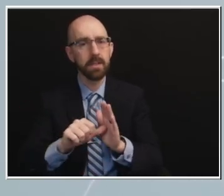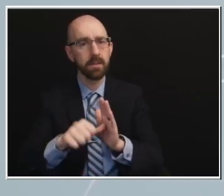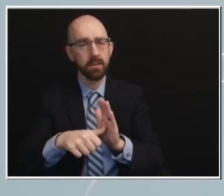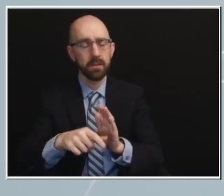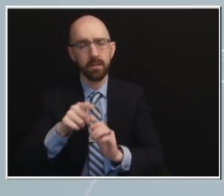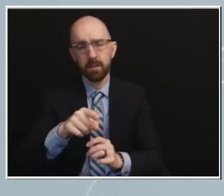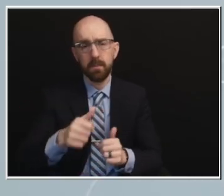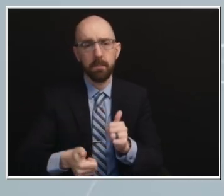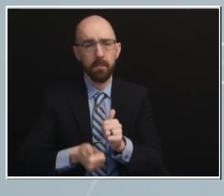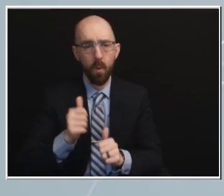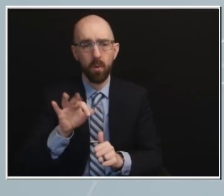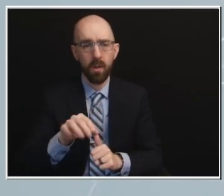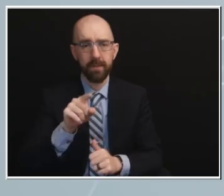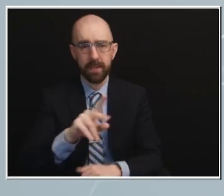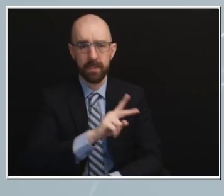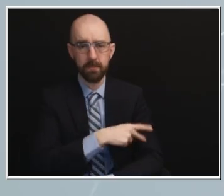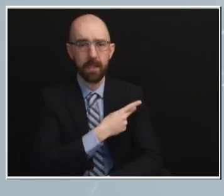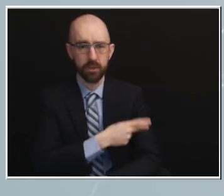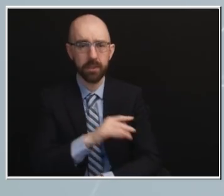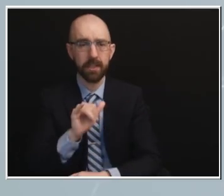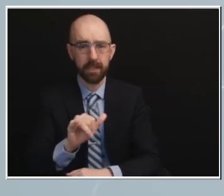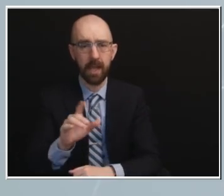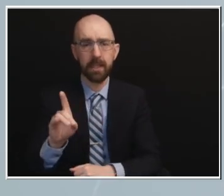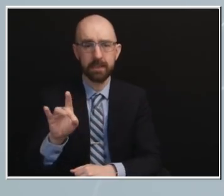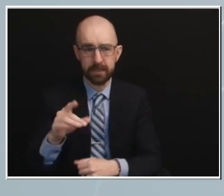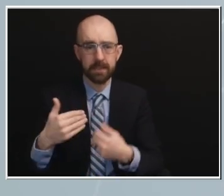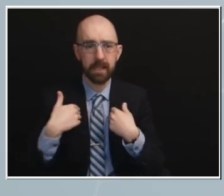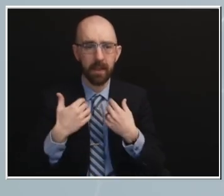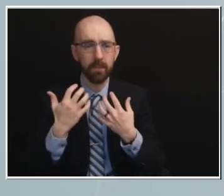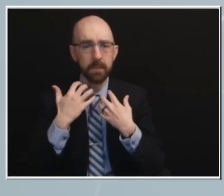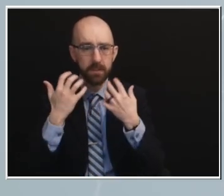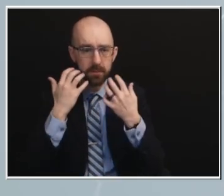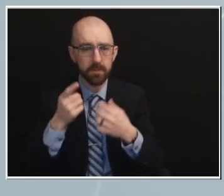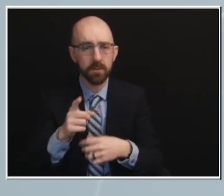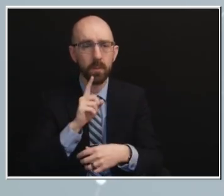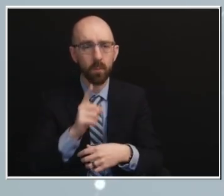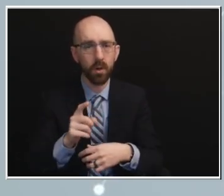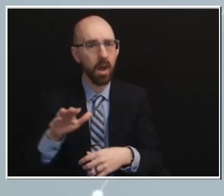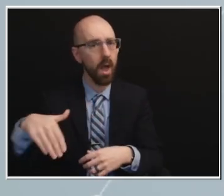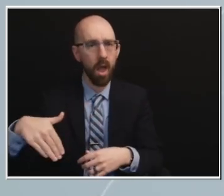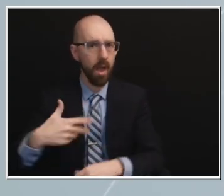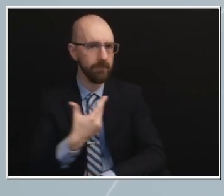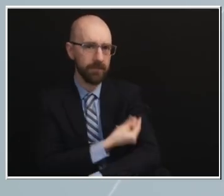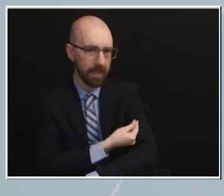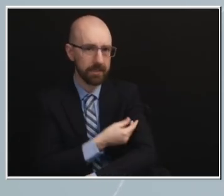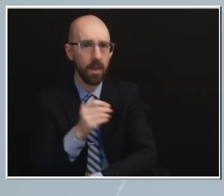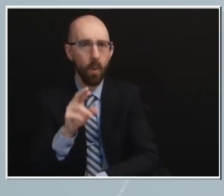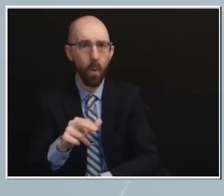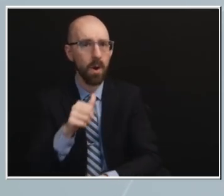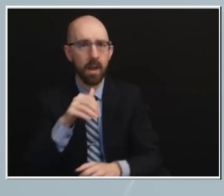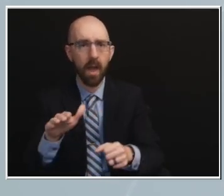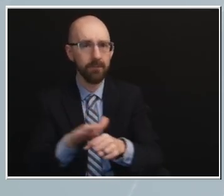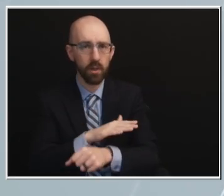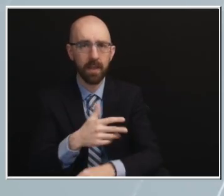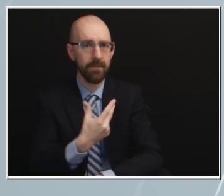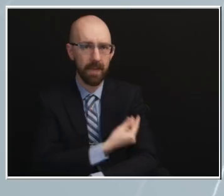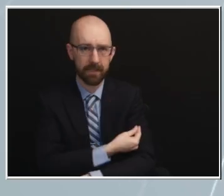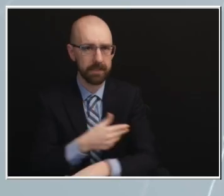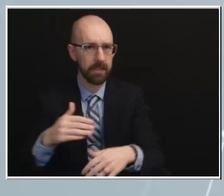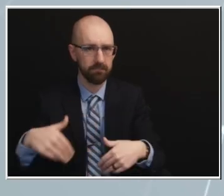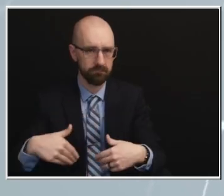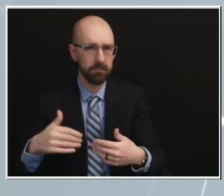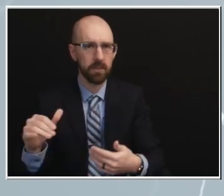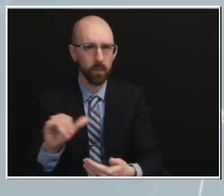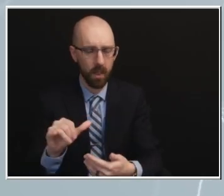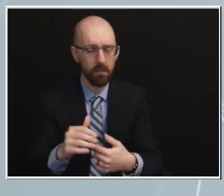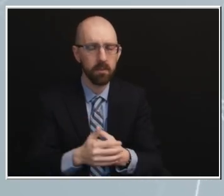these patients that did have measles were unvaccinated or incompletely vaccinated as well. So